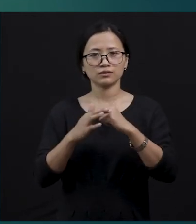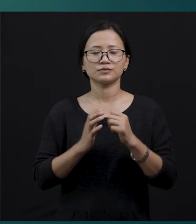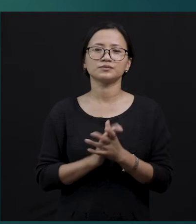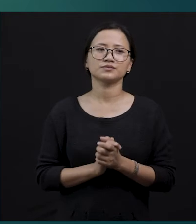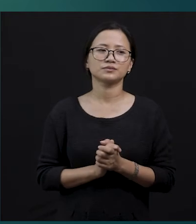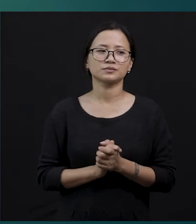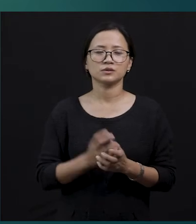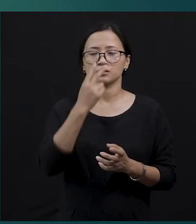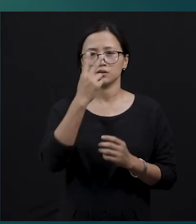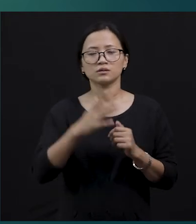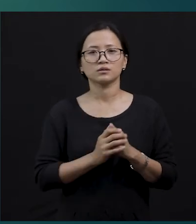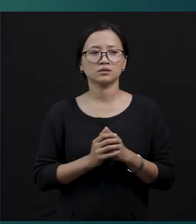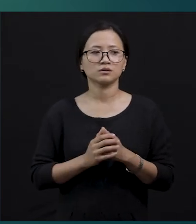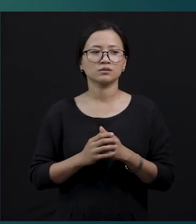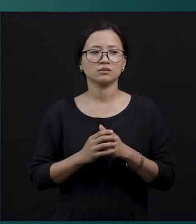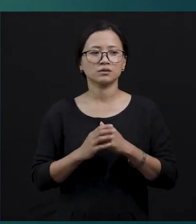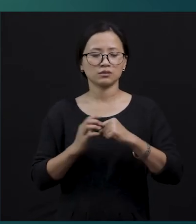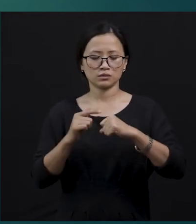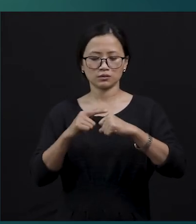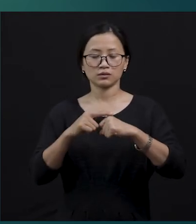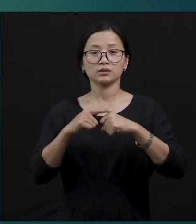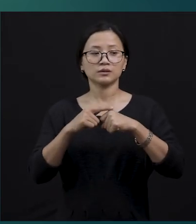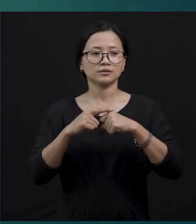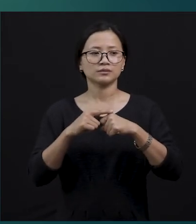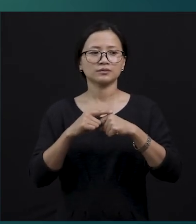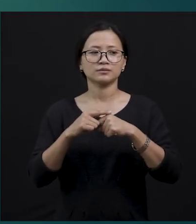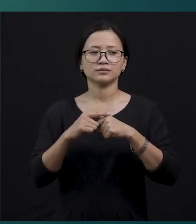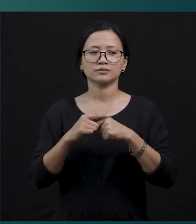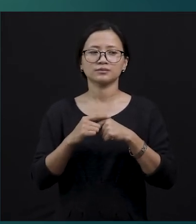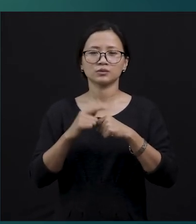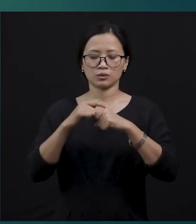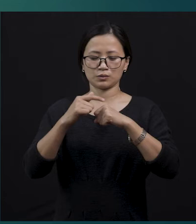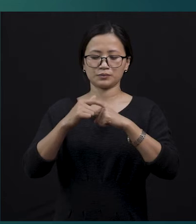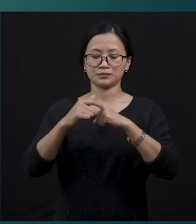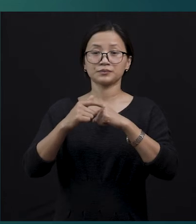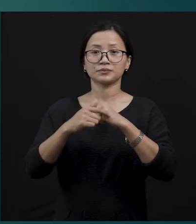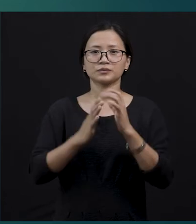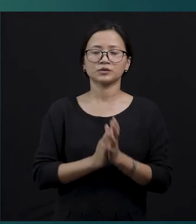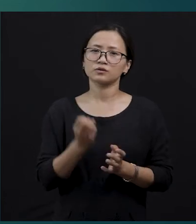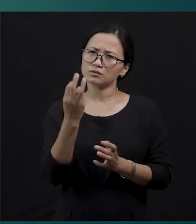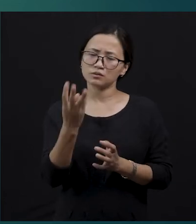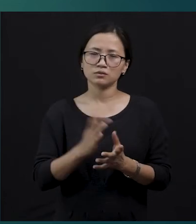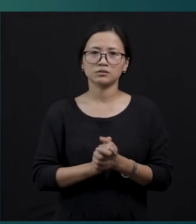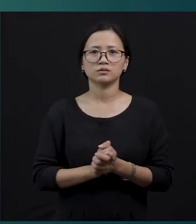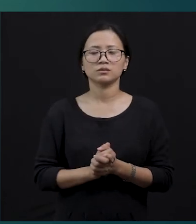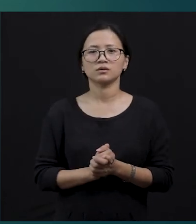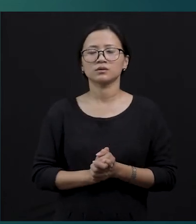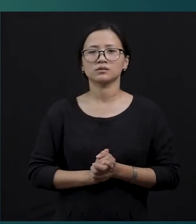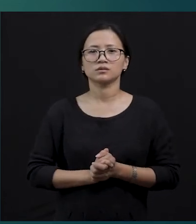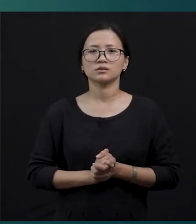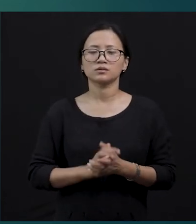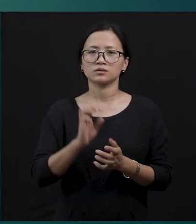fist here, you can see it is called knuckles, and then all the knuckles, if you count it, it will